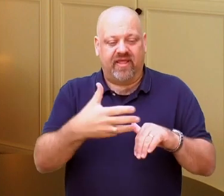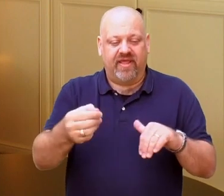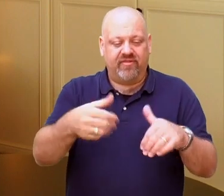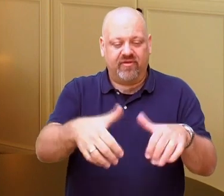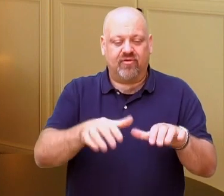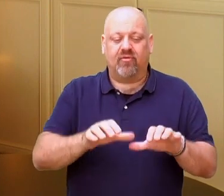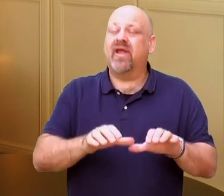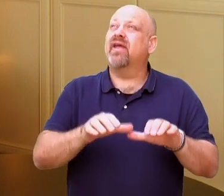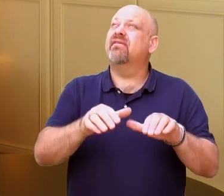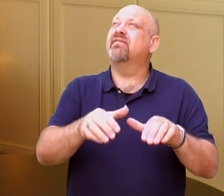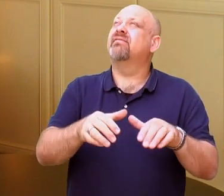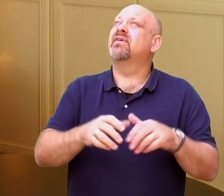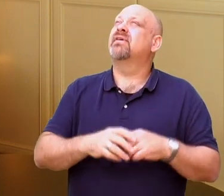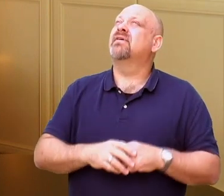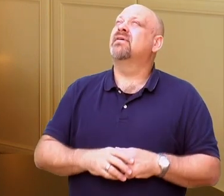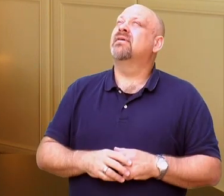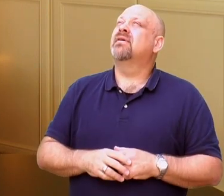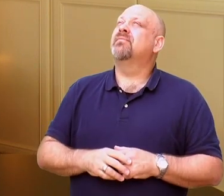over death in the grave